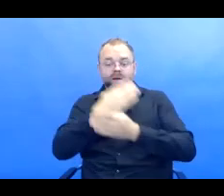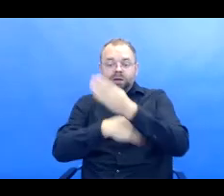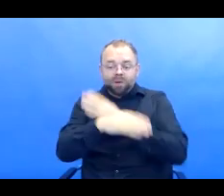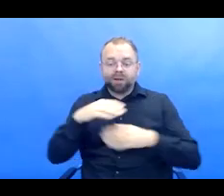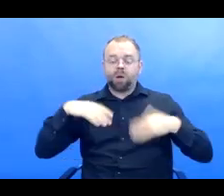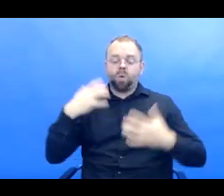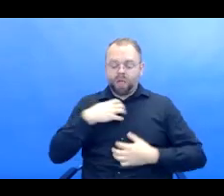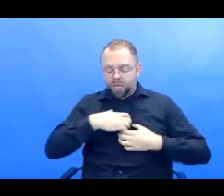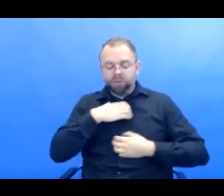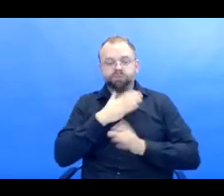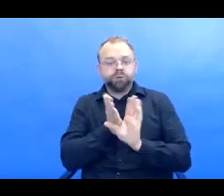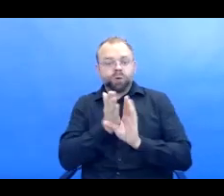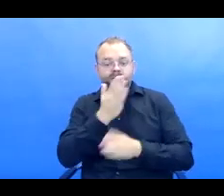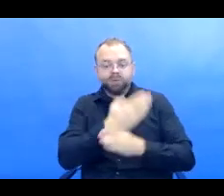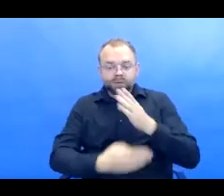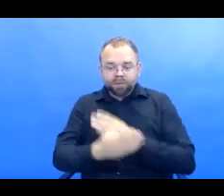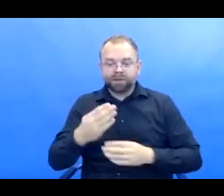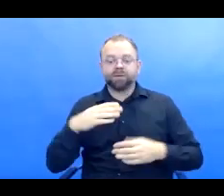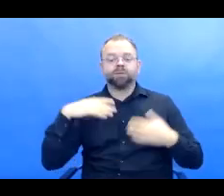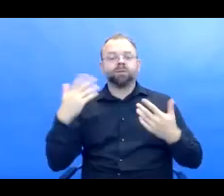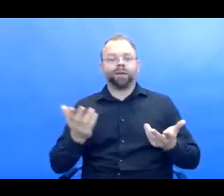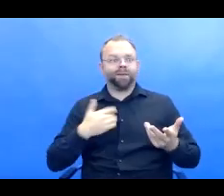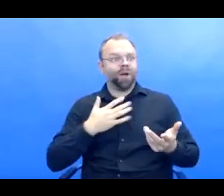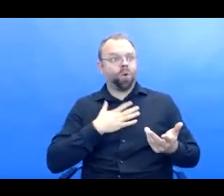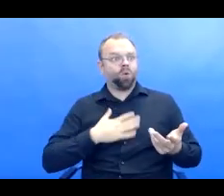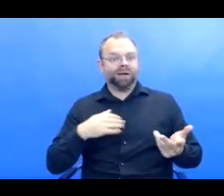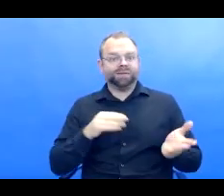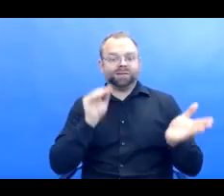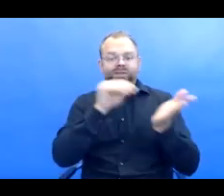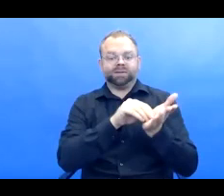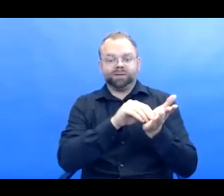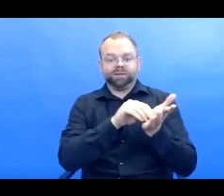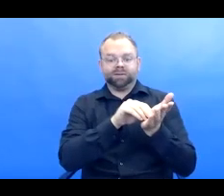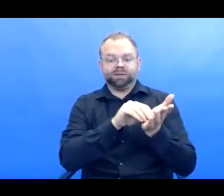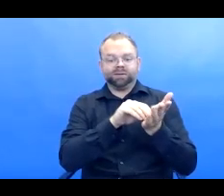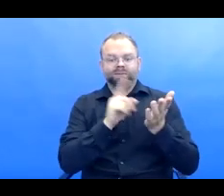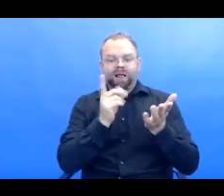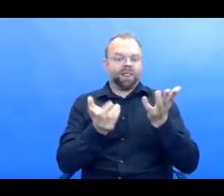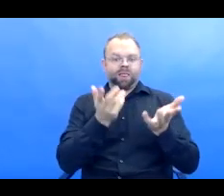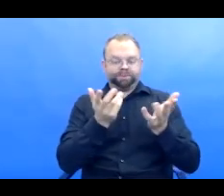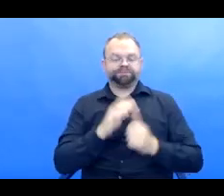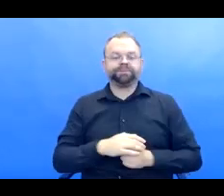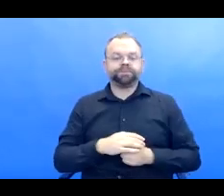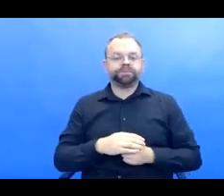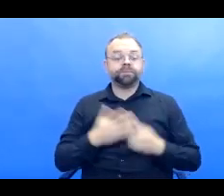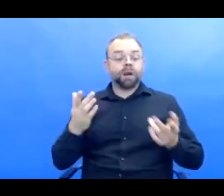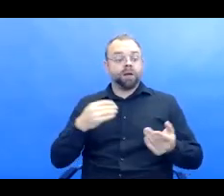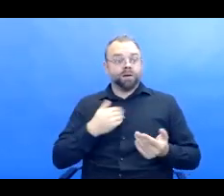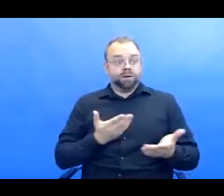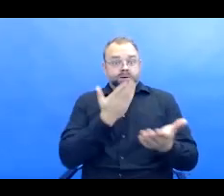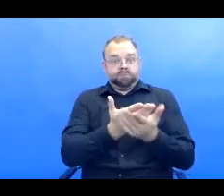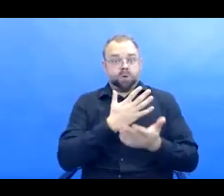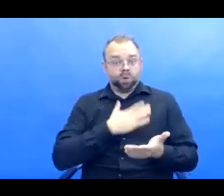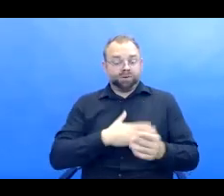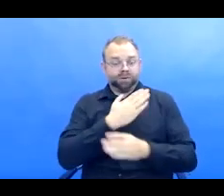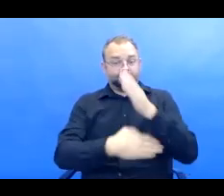Disabilities for the disability card to be processed. Again, this is done in Nairobi, which is the